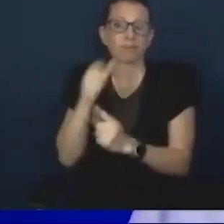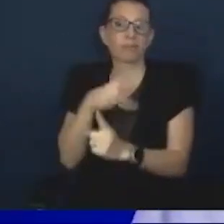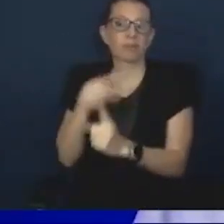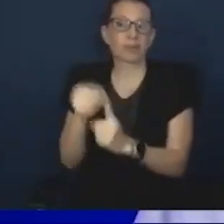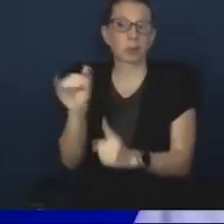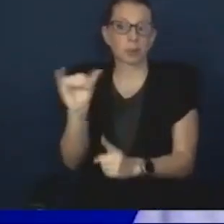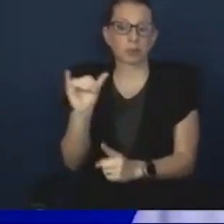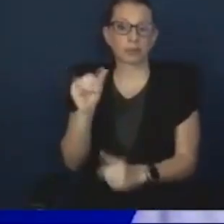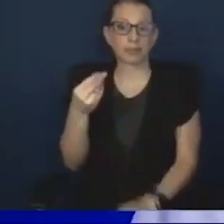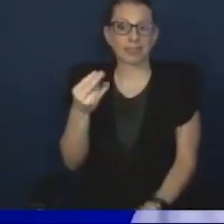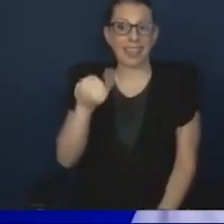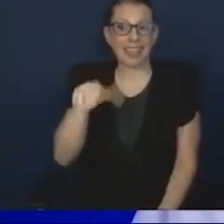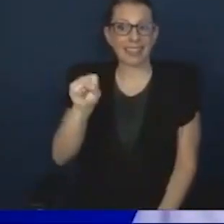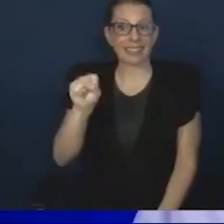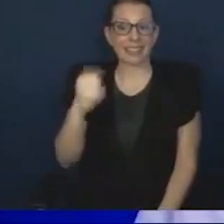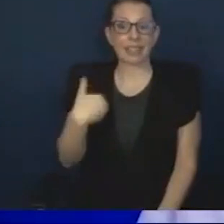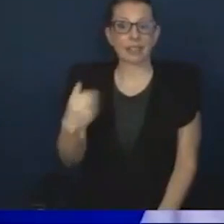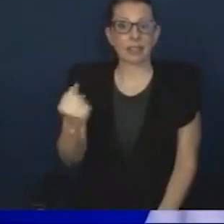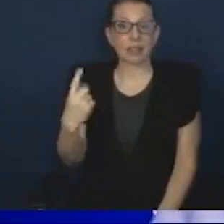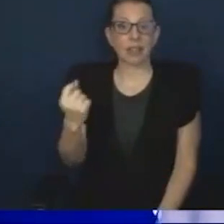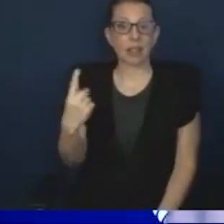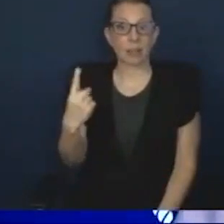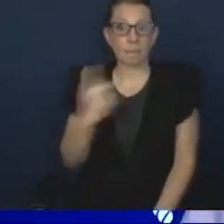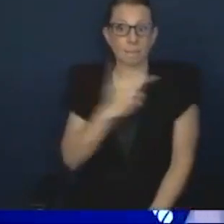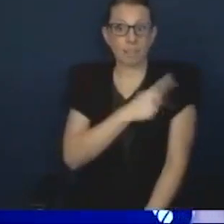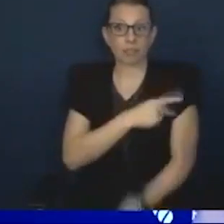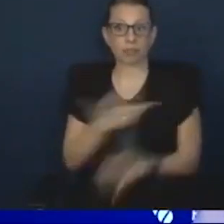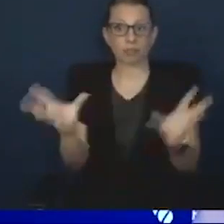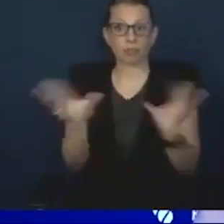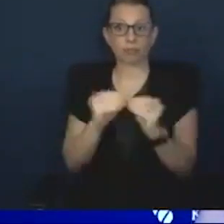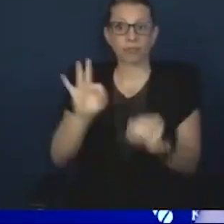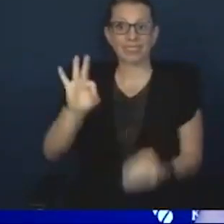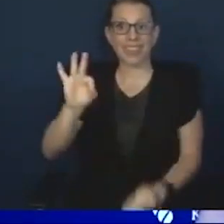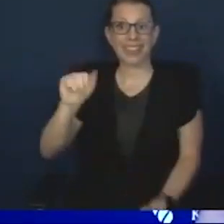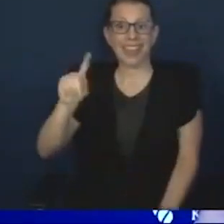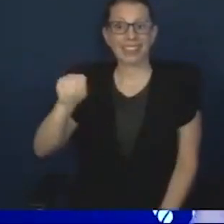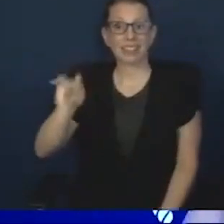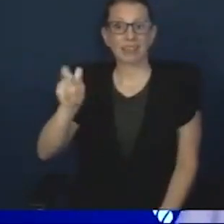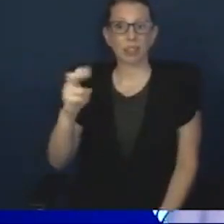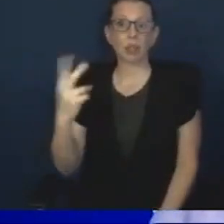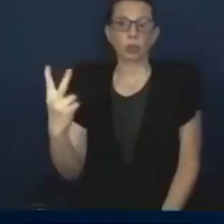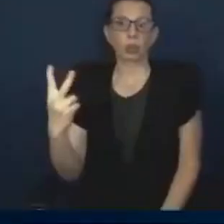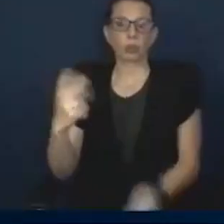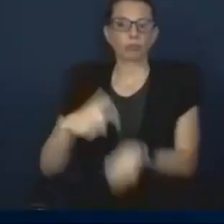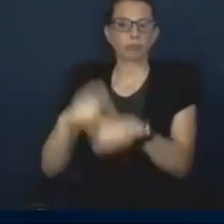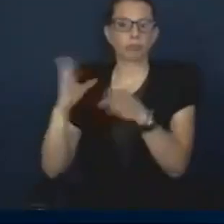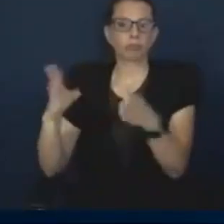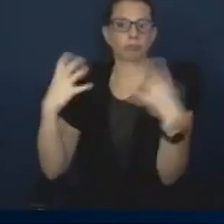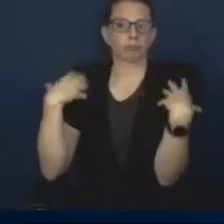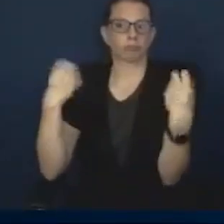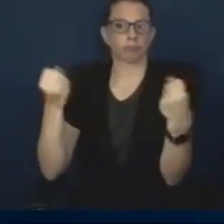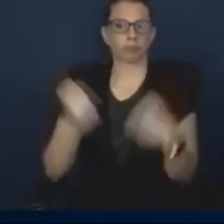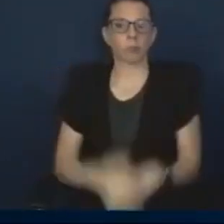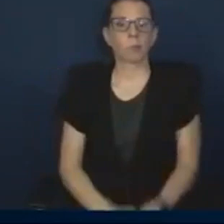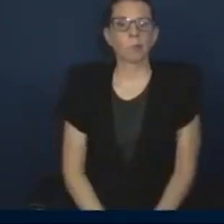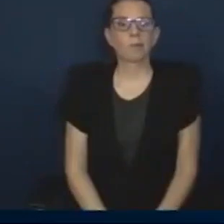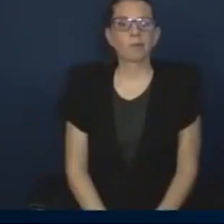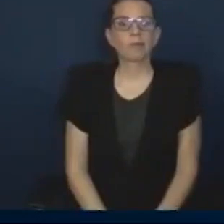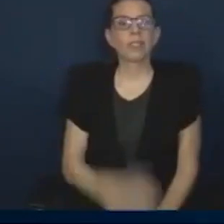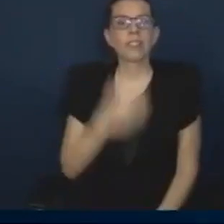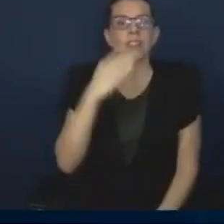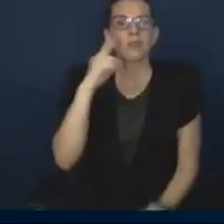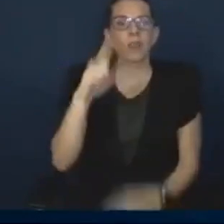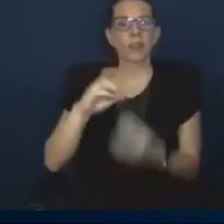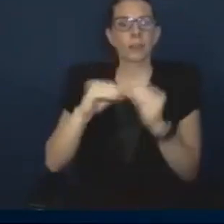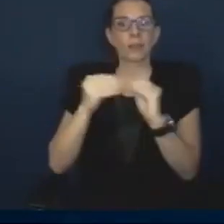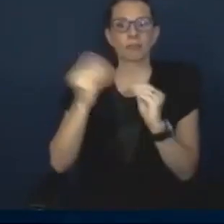has 11 patients, 9 active infections, and 2 in that recovery period as well. All right, thanks for an update on the numbers. We're going to get to reporter